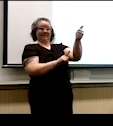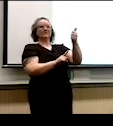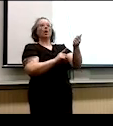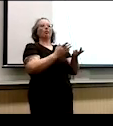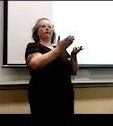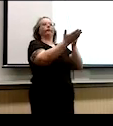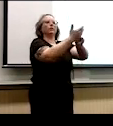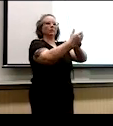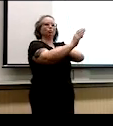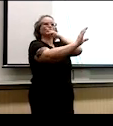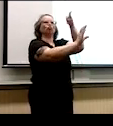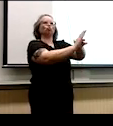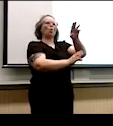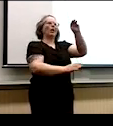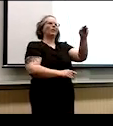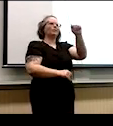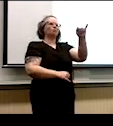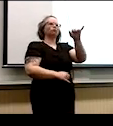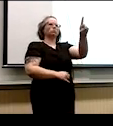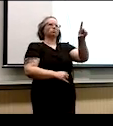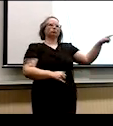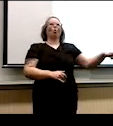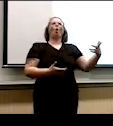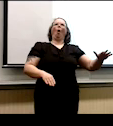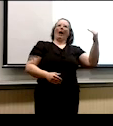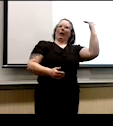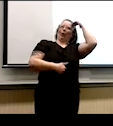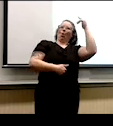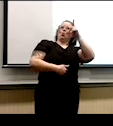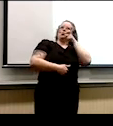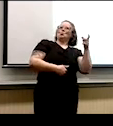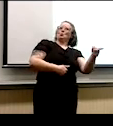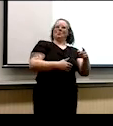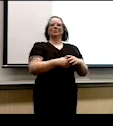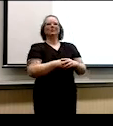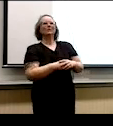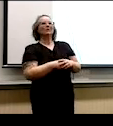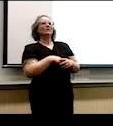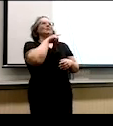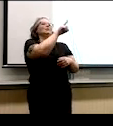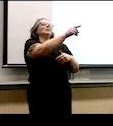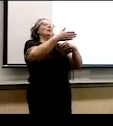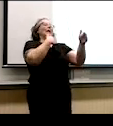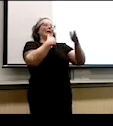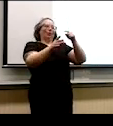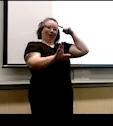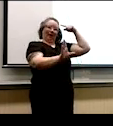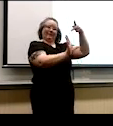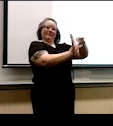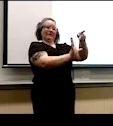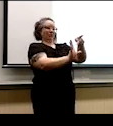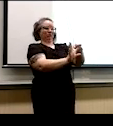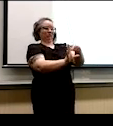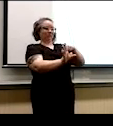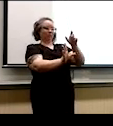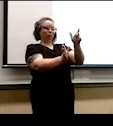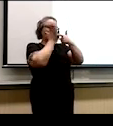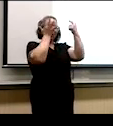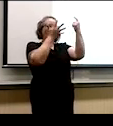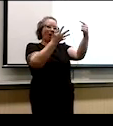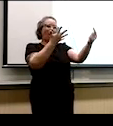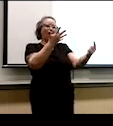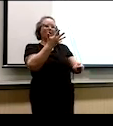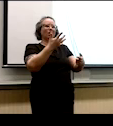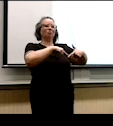that psychiatric indications are no longer, are postponed. So the big question is, Down syndrome